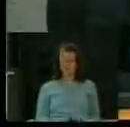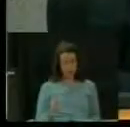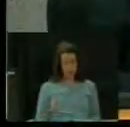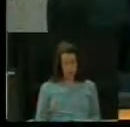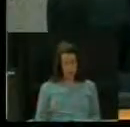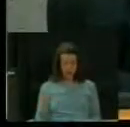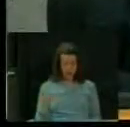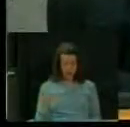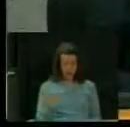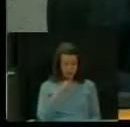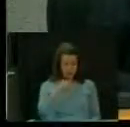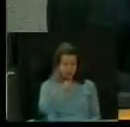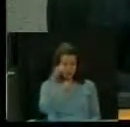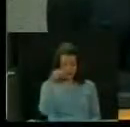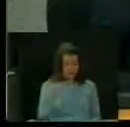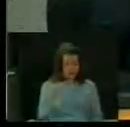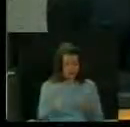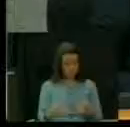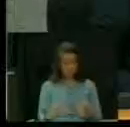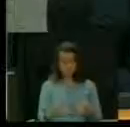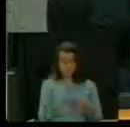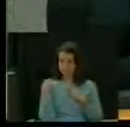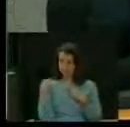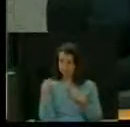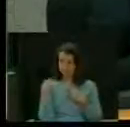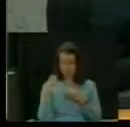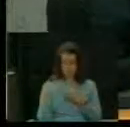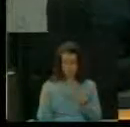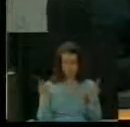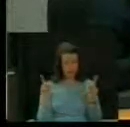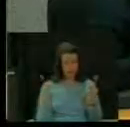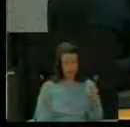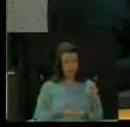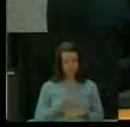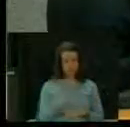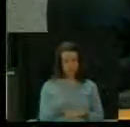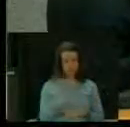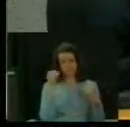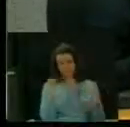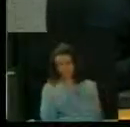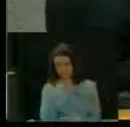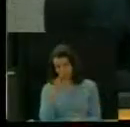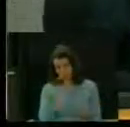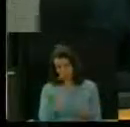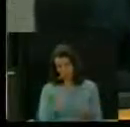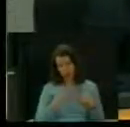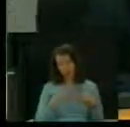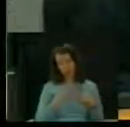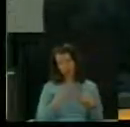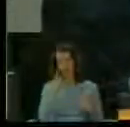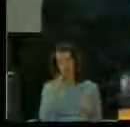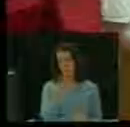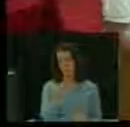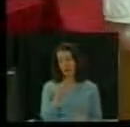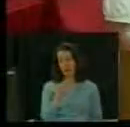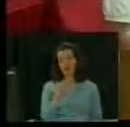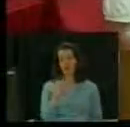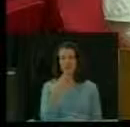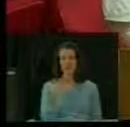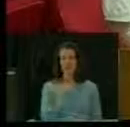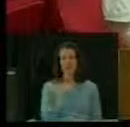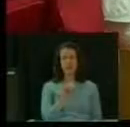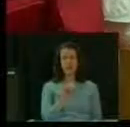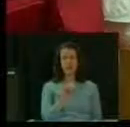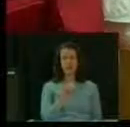I don't think it's this body's responsibility, but Kim, if you'll go ahead and give us your name and address for the record, please. Thank you. Kim